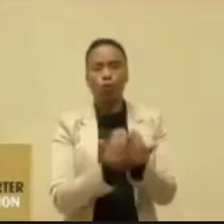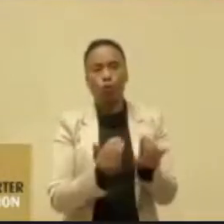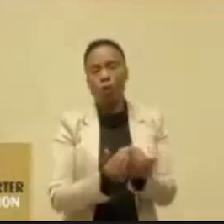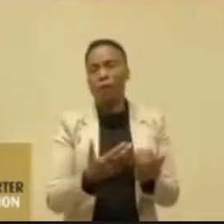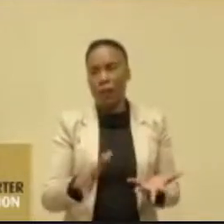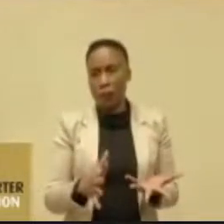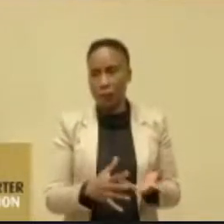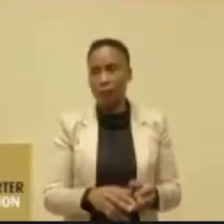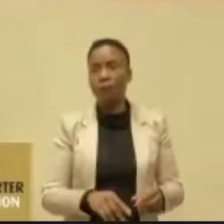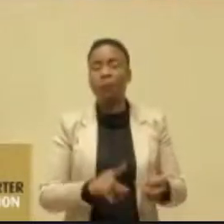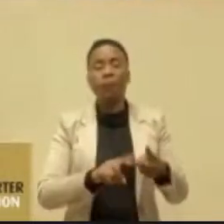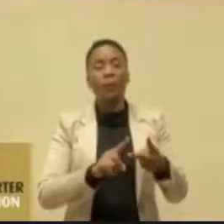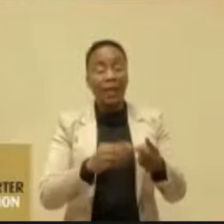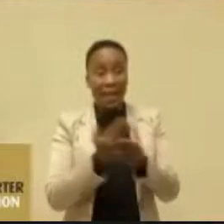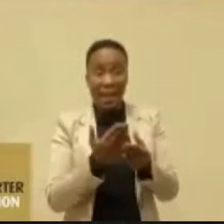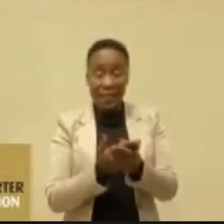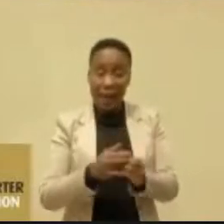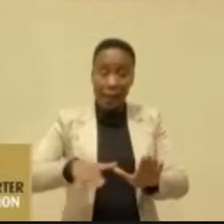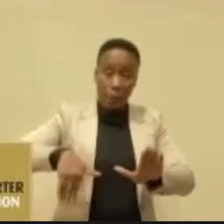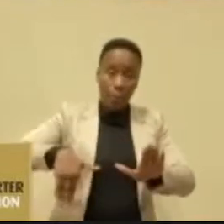outstanding now let